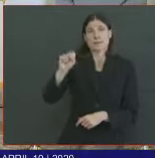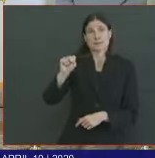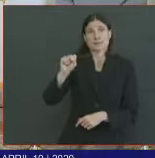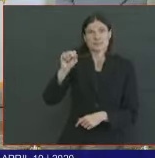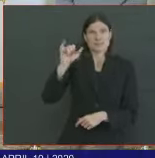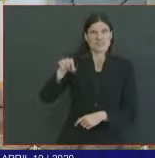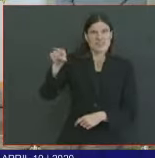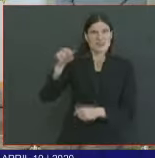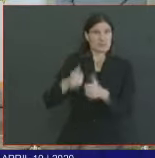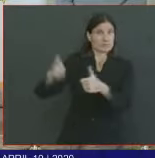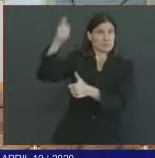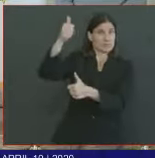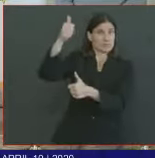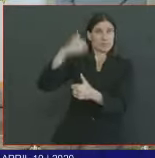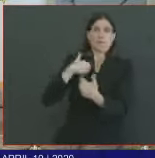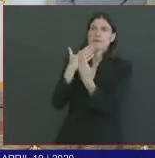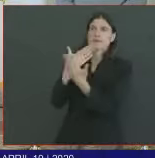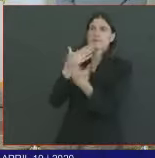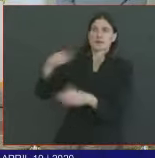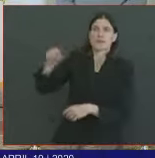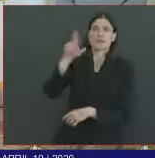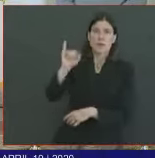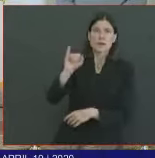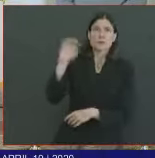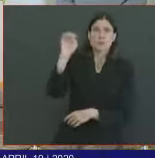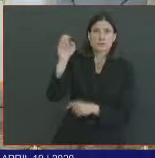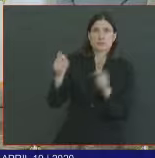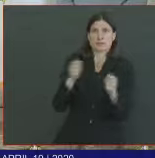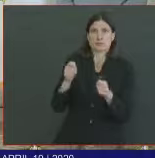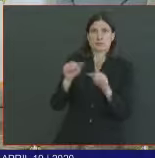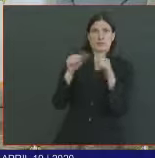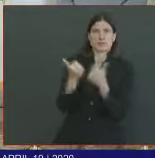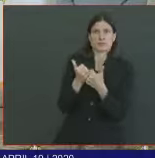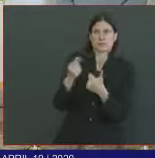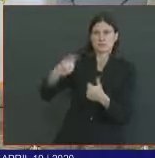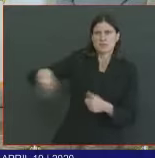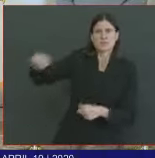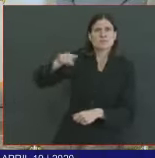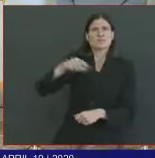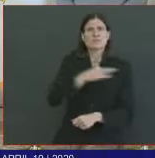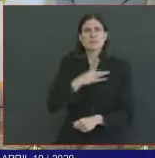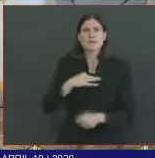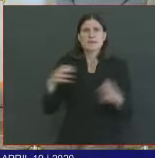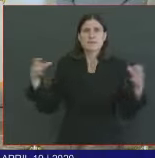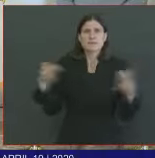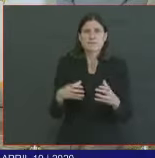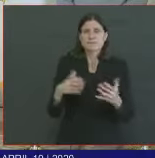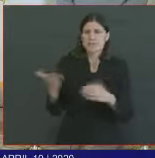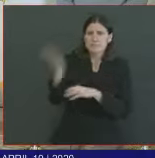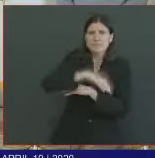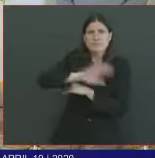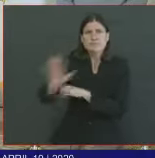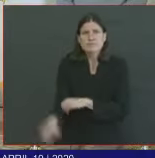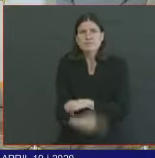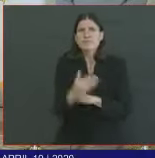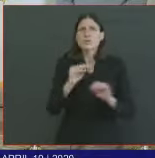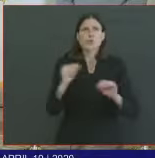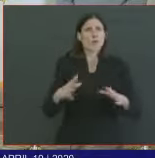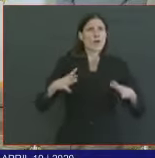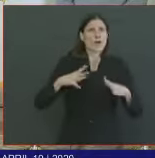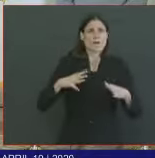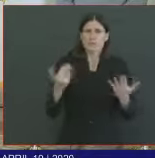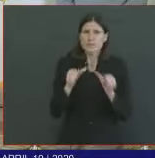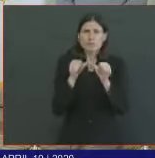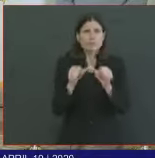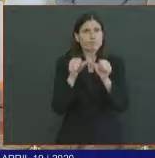EMA, thank you. I know it's hard, the days are long, Sunday's no different than Monday's, no different than Saturday, it's